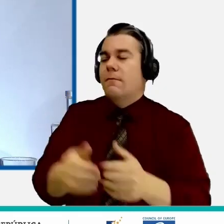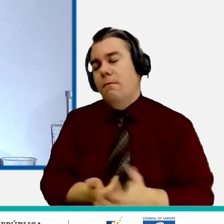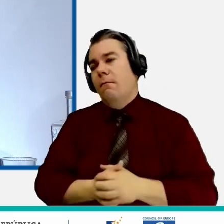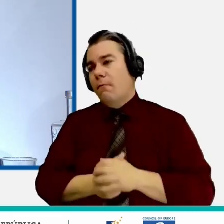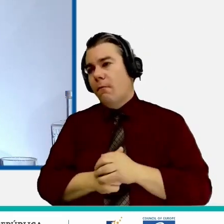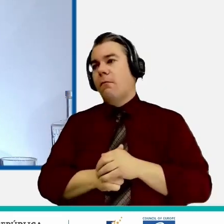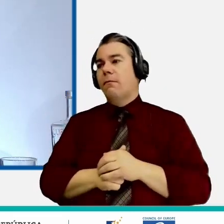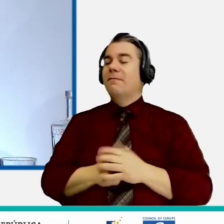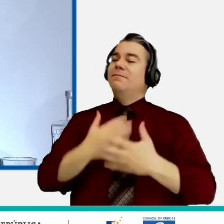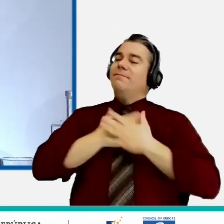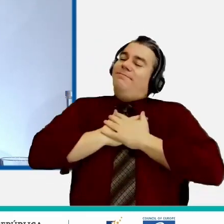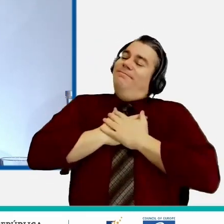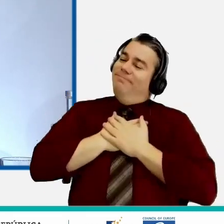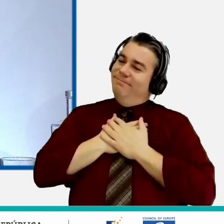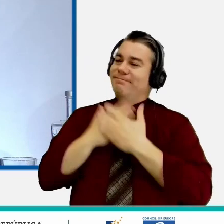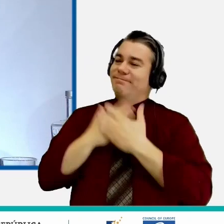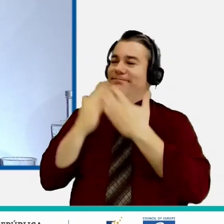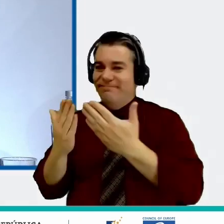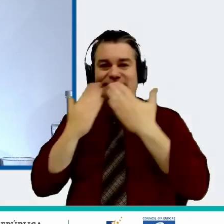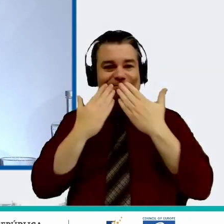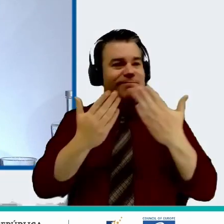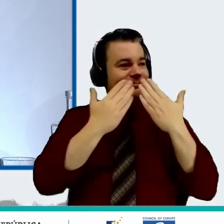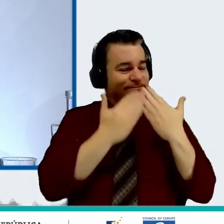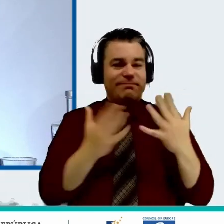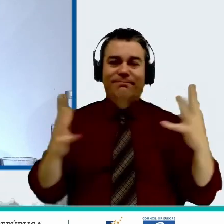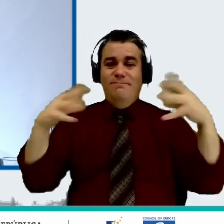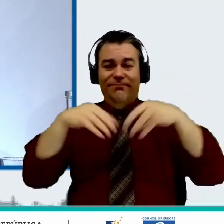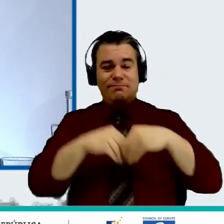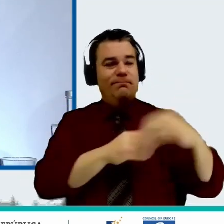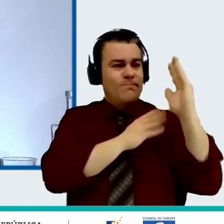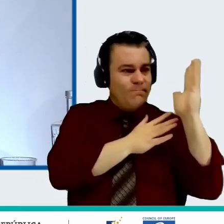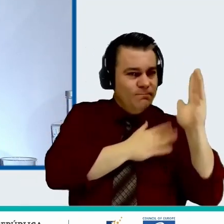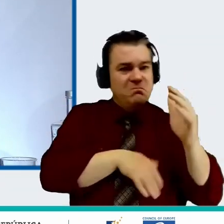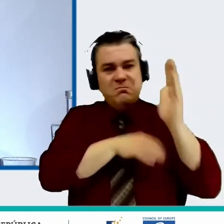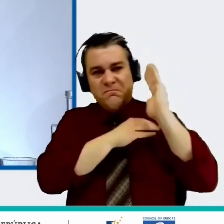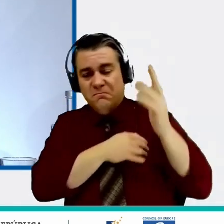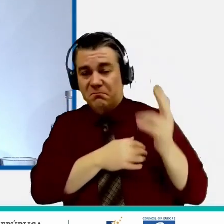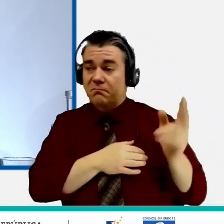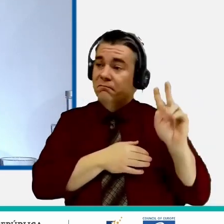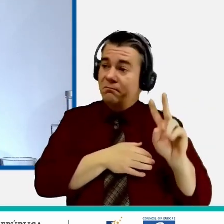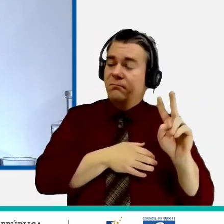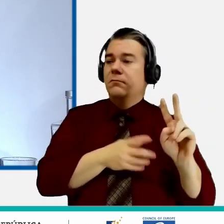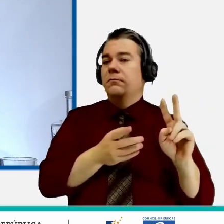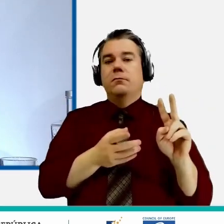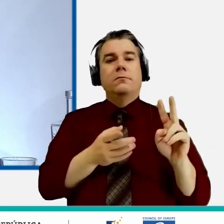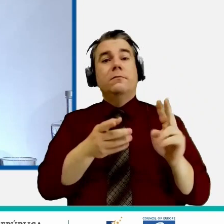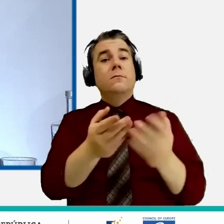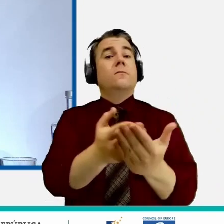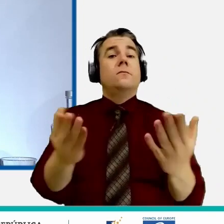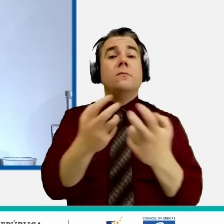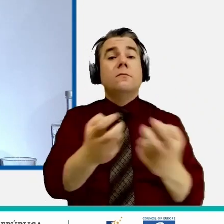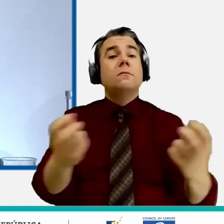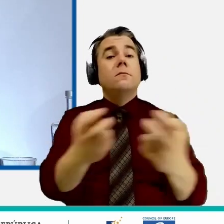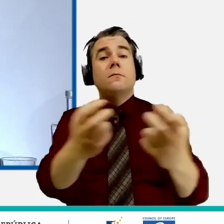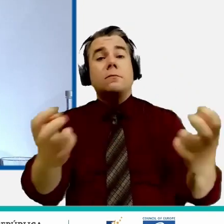my great pleasure to thank all contributors to the session, the keynote speakers, also the contributors from the floor, all participants,